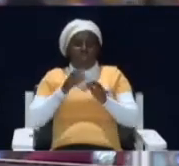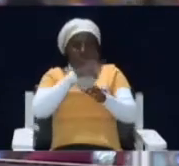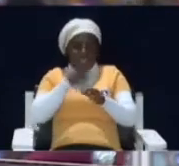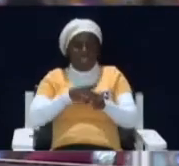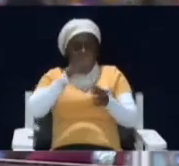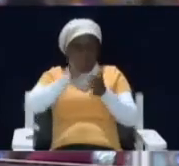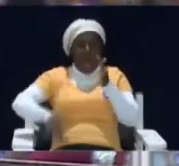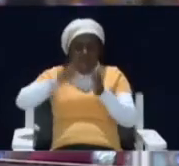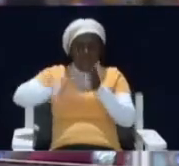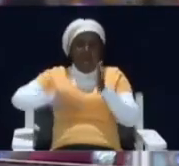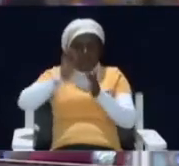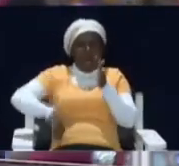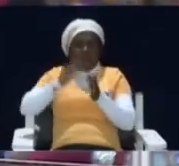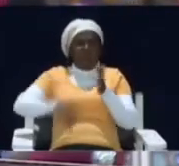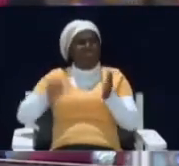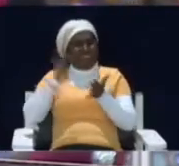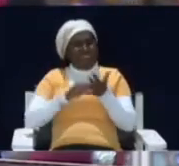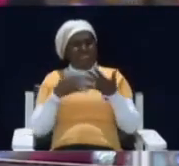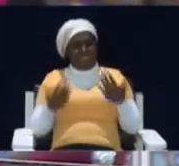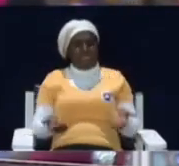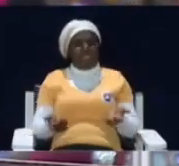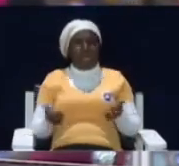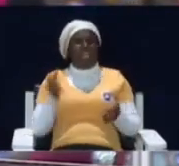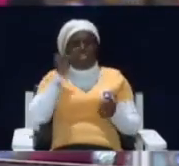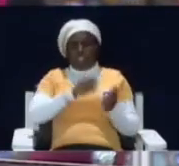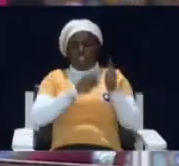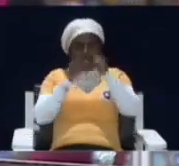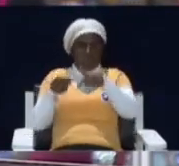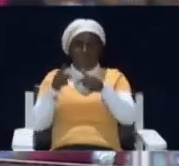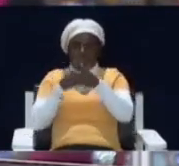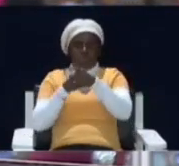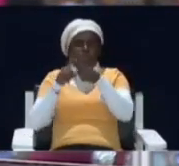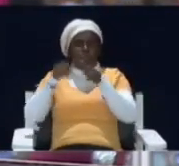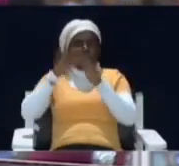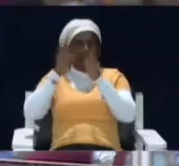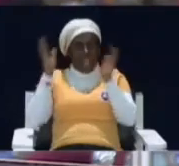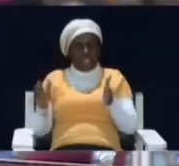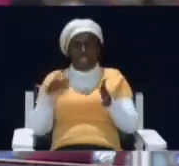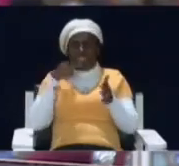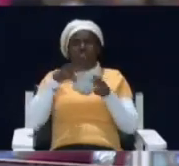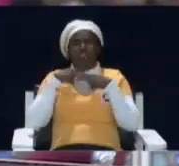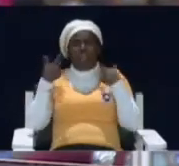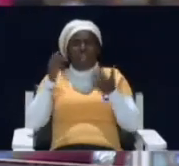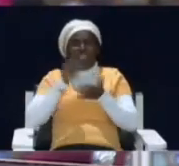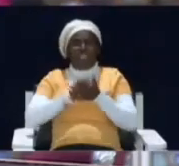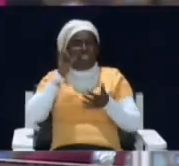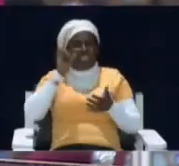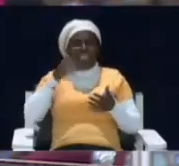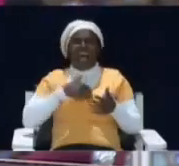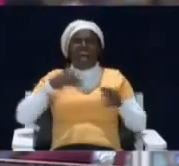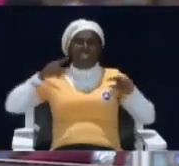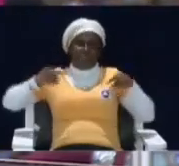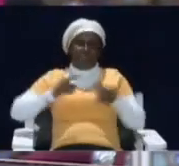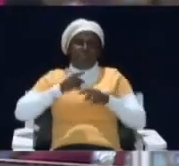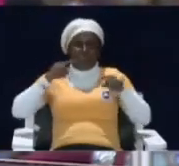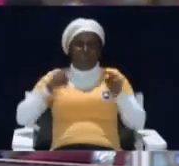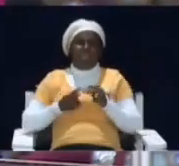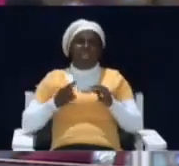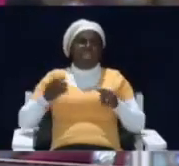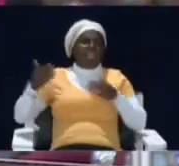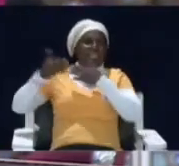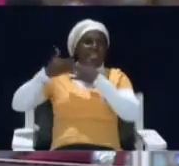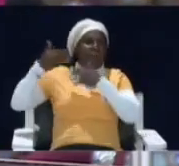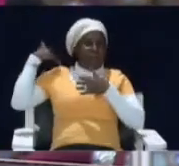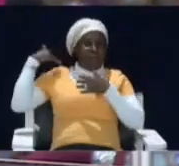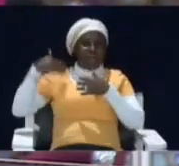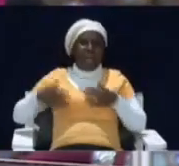To cut it short, she came to my house one day and said, Pastor, she has pain all over her back. Her